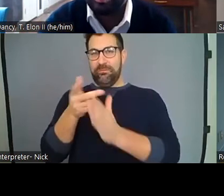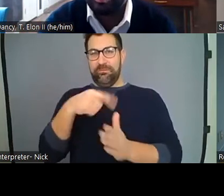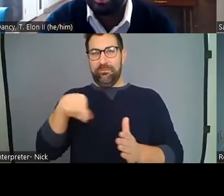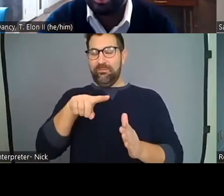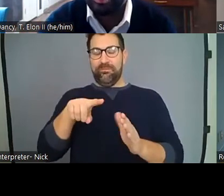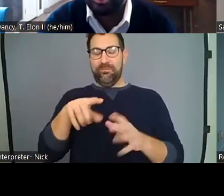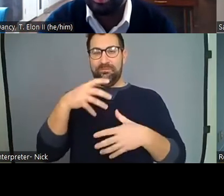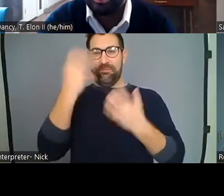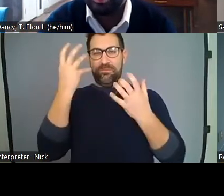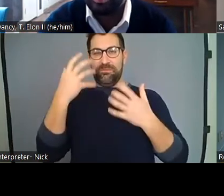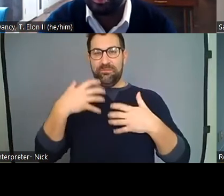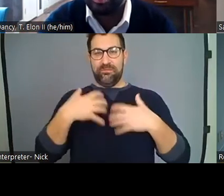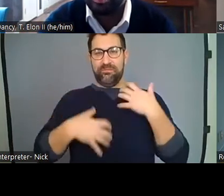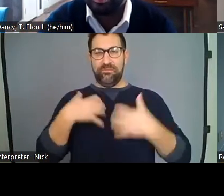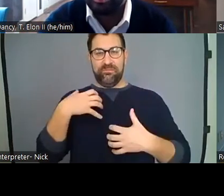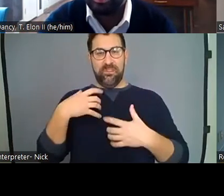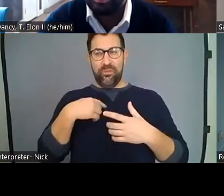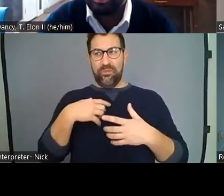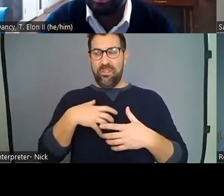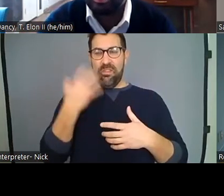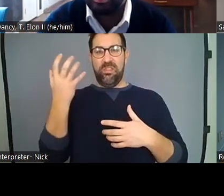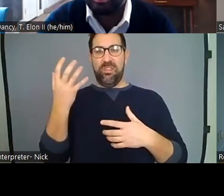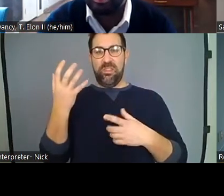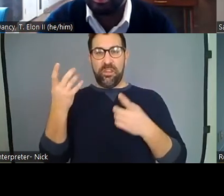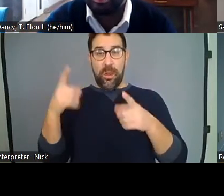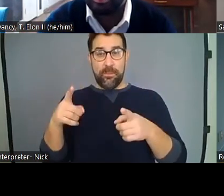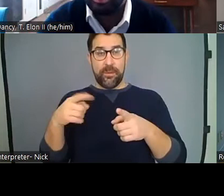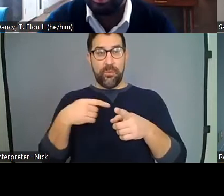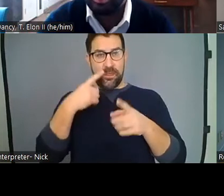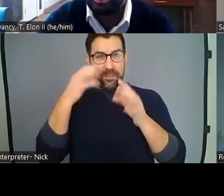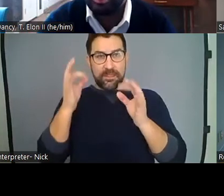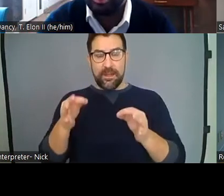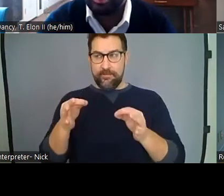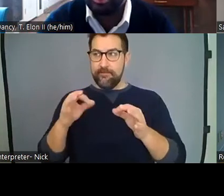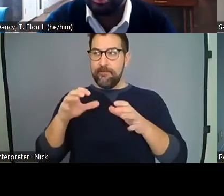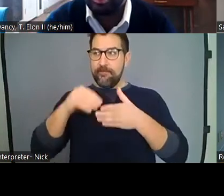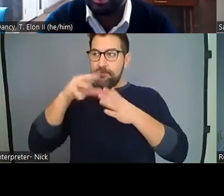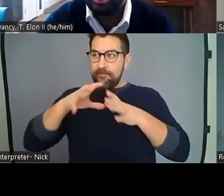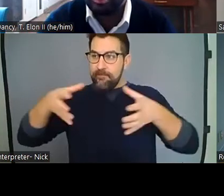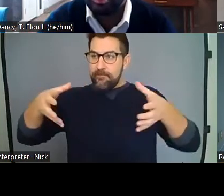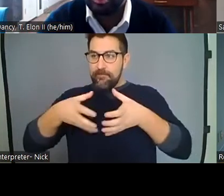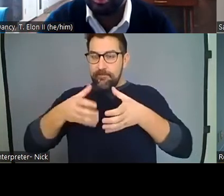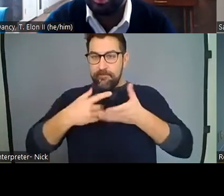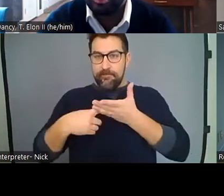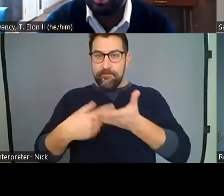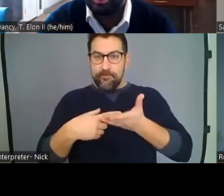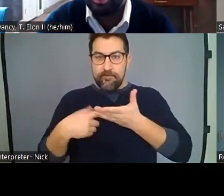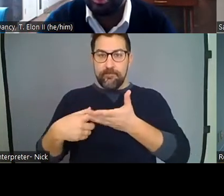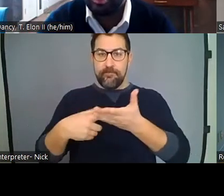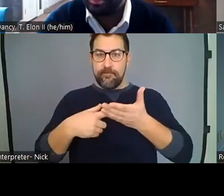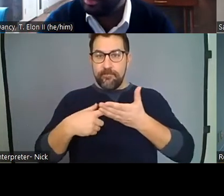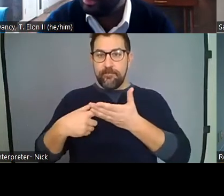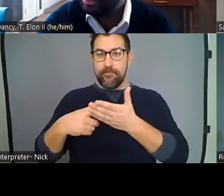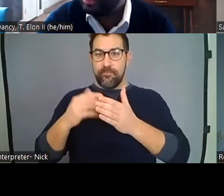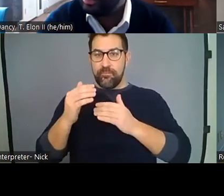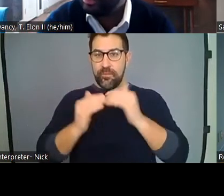definitely tired. So from there, we kind of just started coalition building and